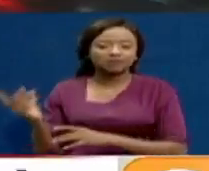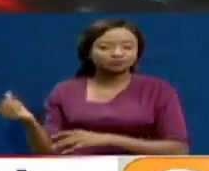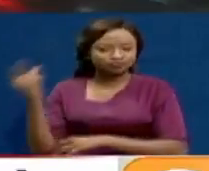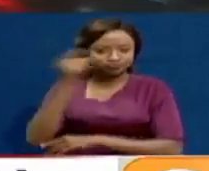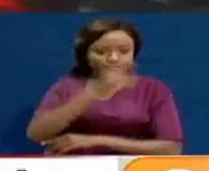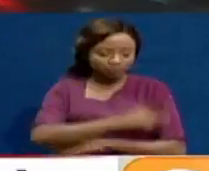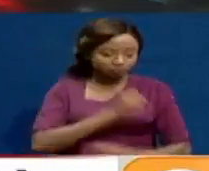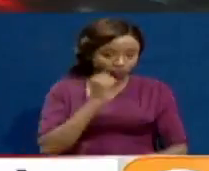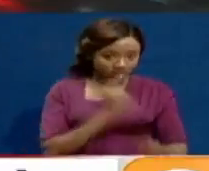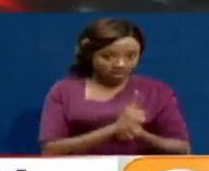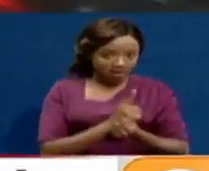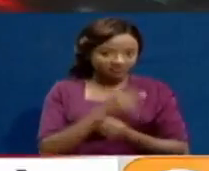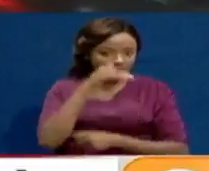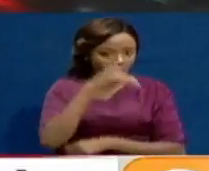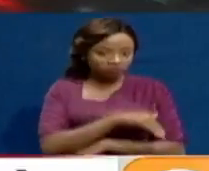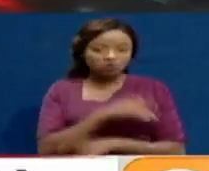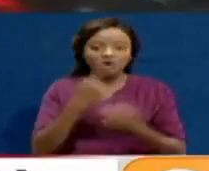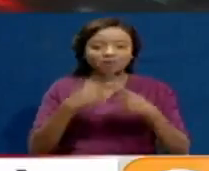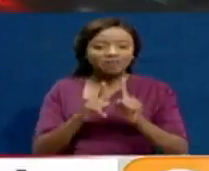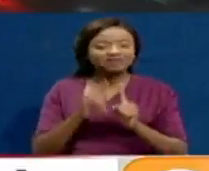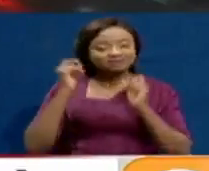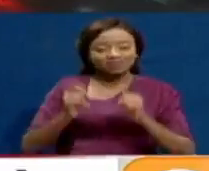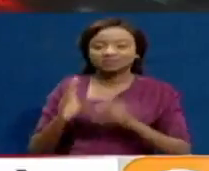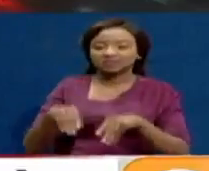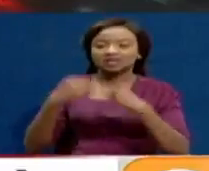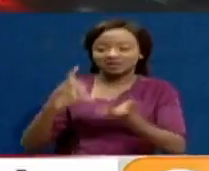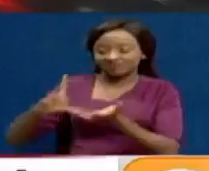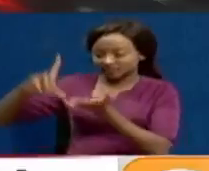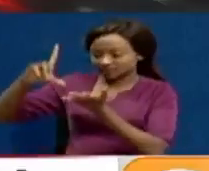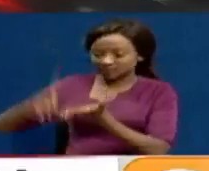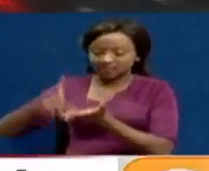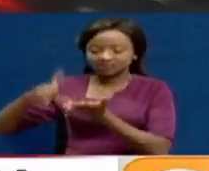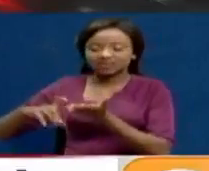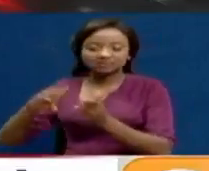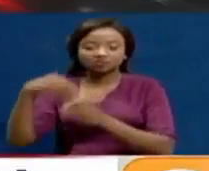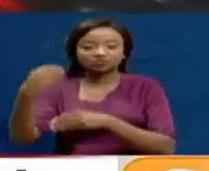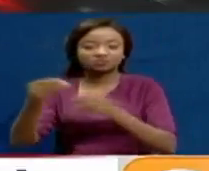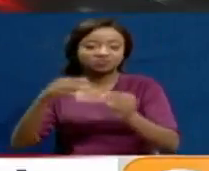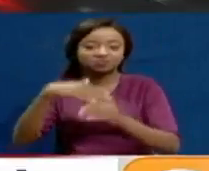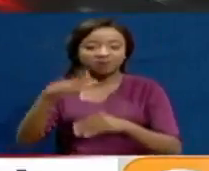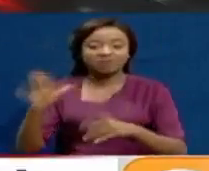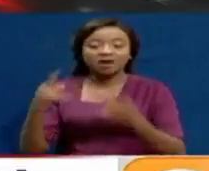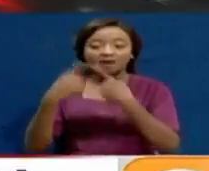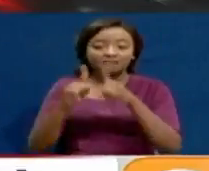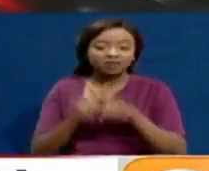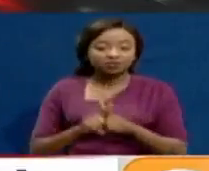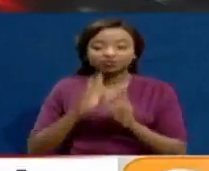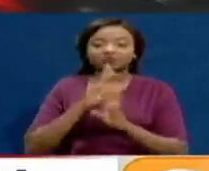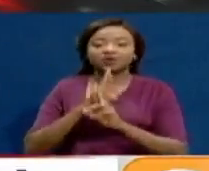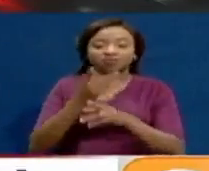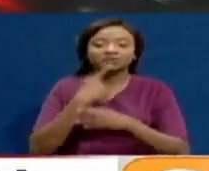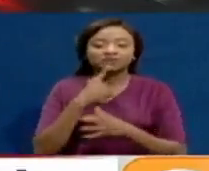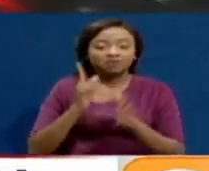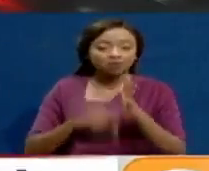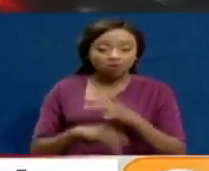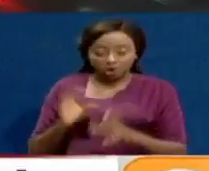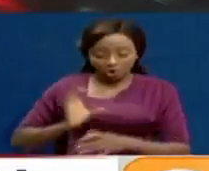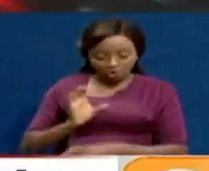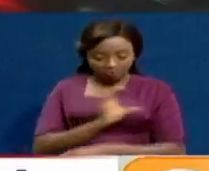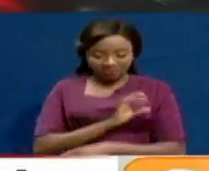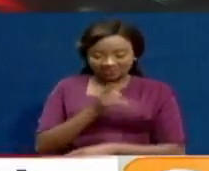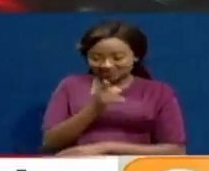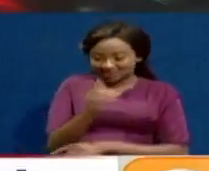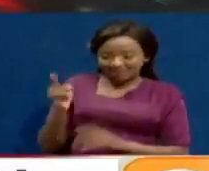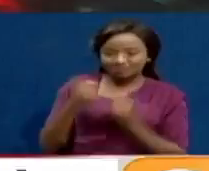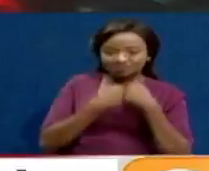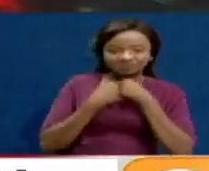will be required to provide patrons with hand sanitizers. And as Francis Mtalaki reports, the committee is, however, faced